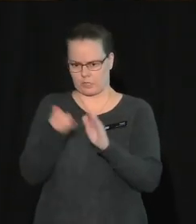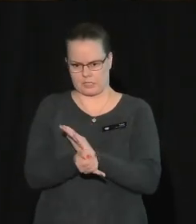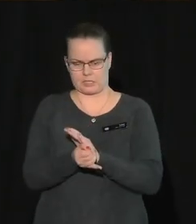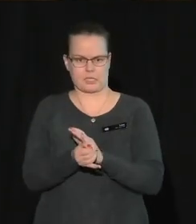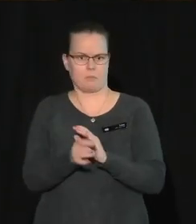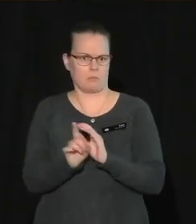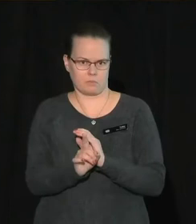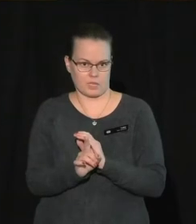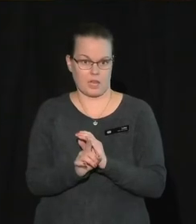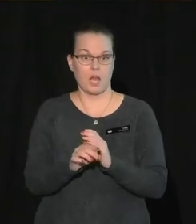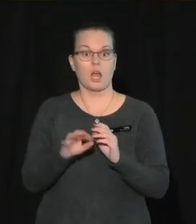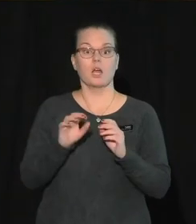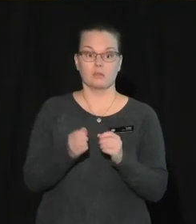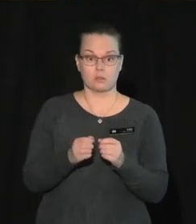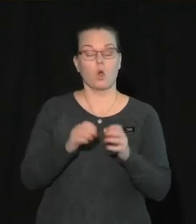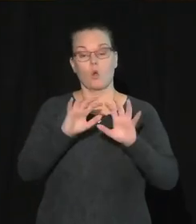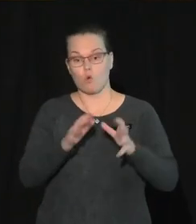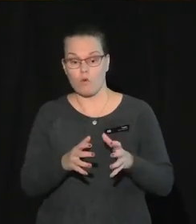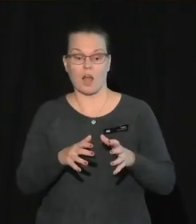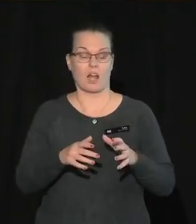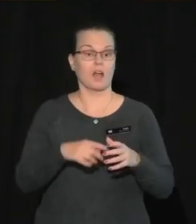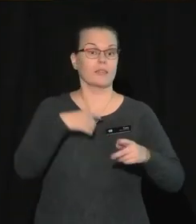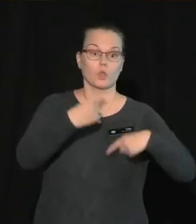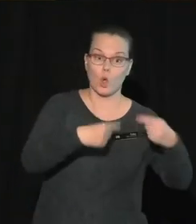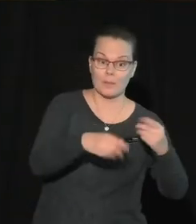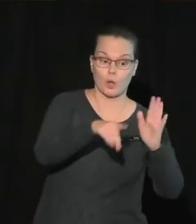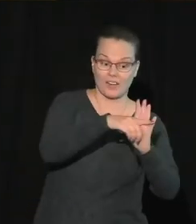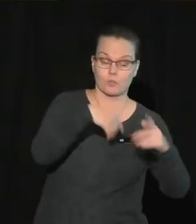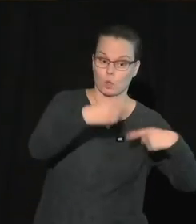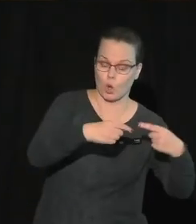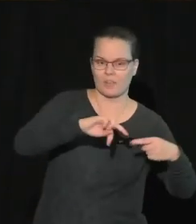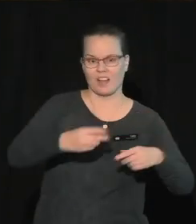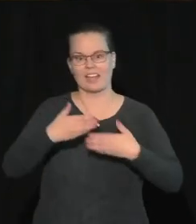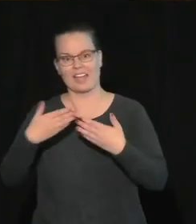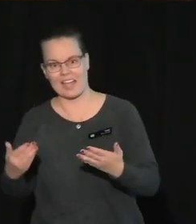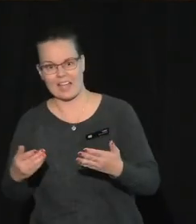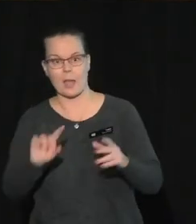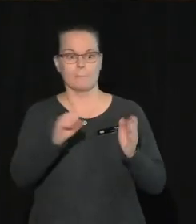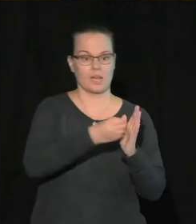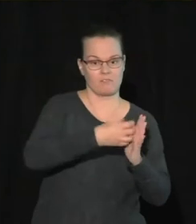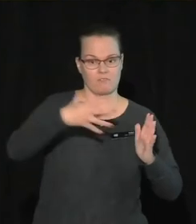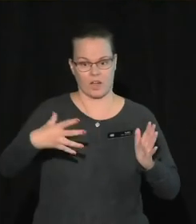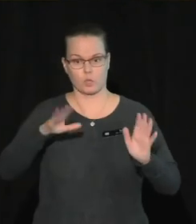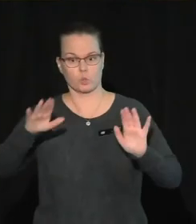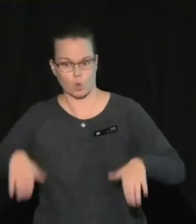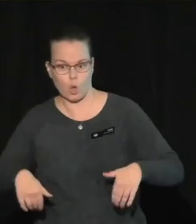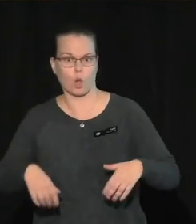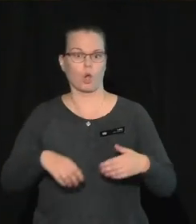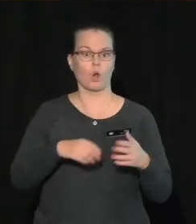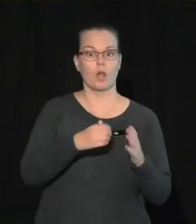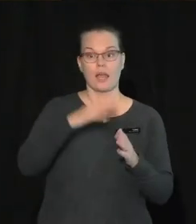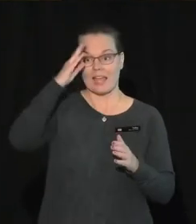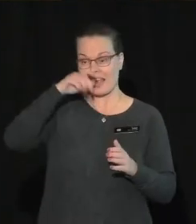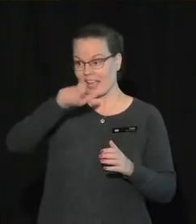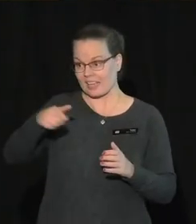describe if the directive is properly functioning or not, what effects and impacts that has it had on the market, on persons